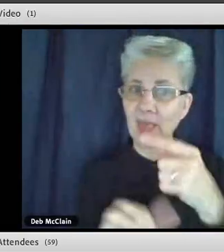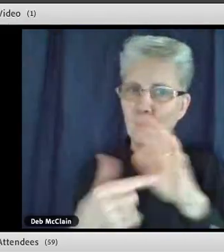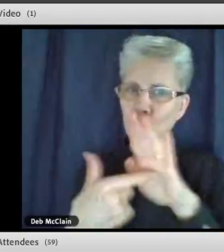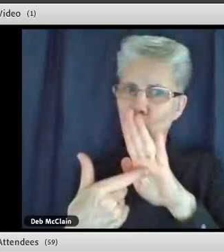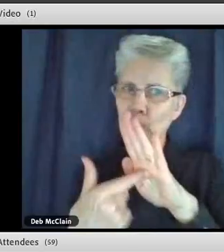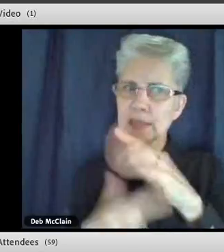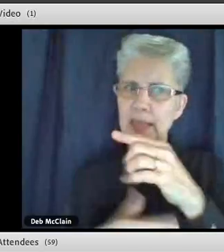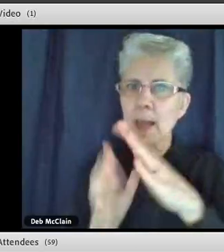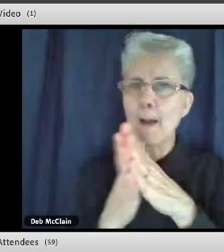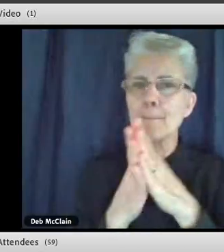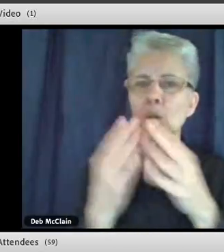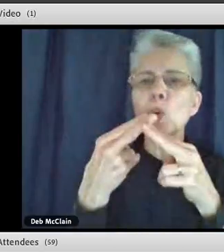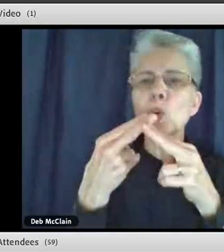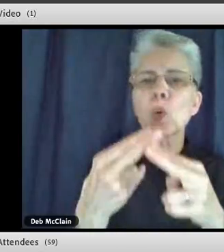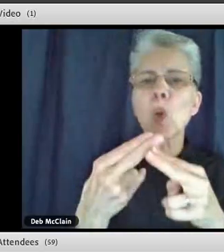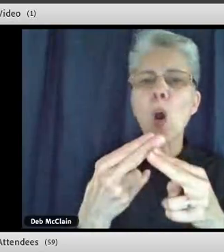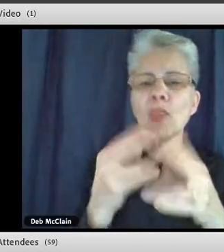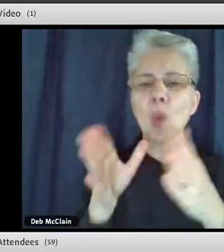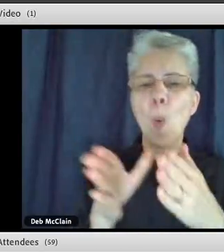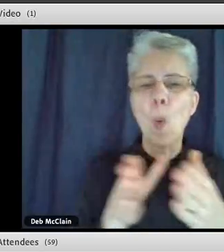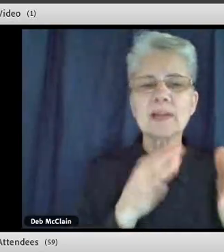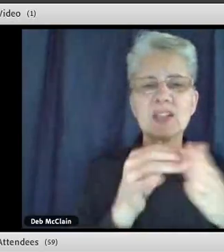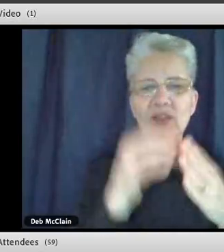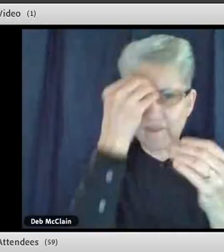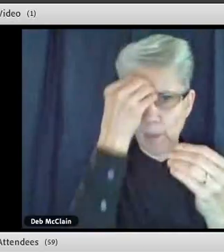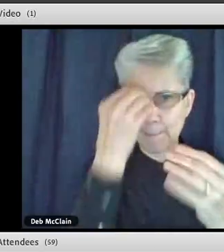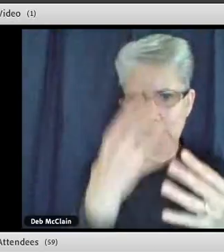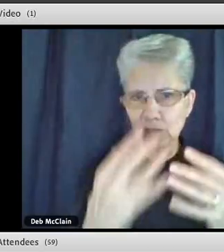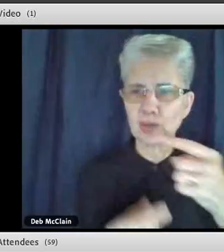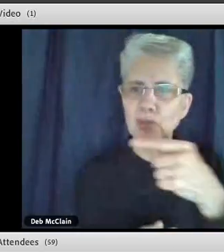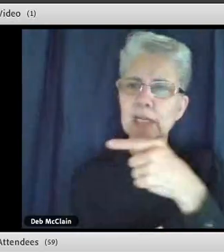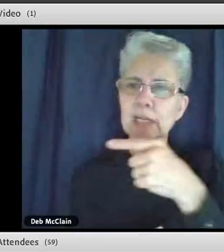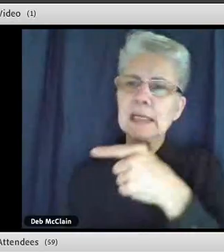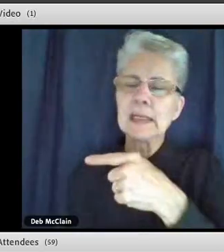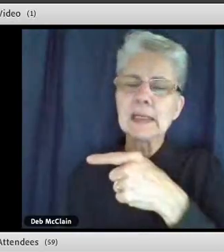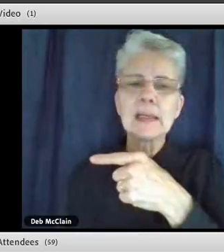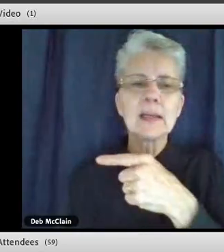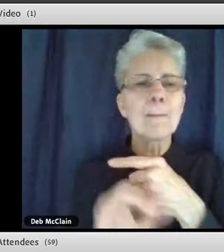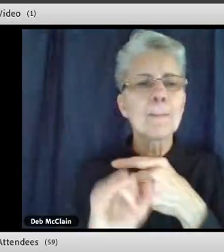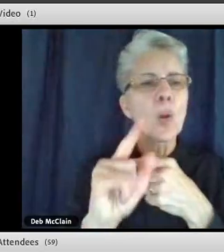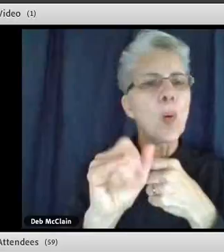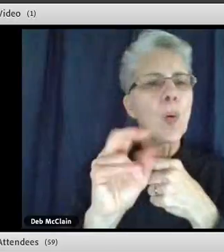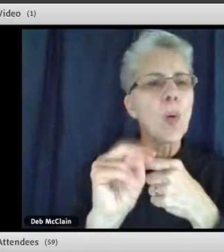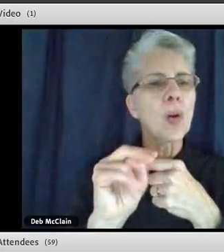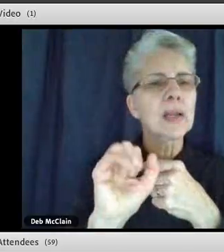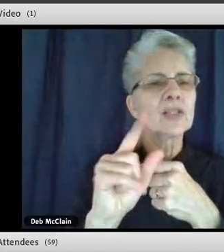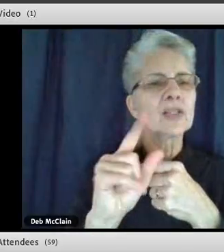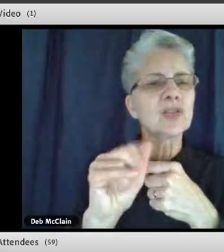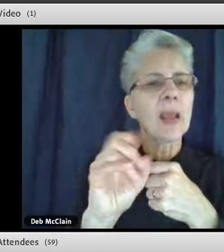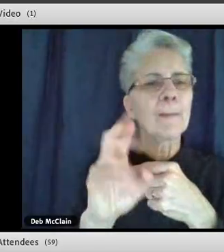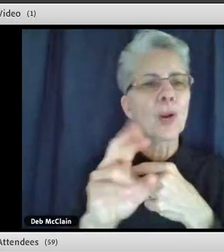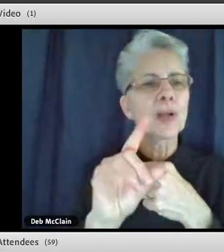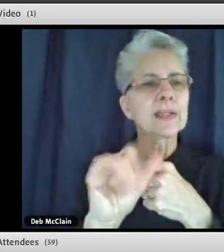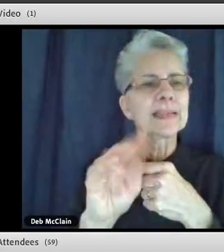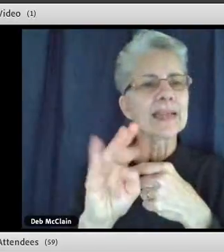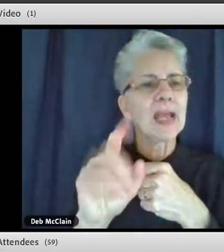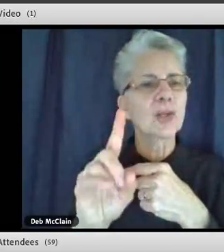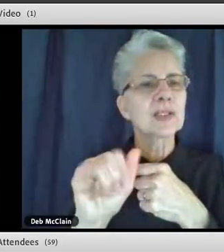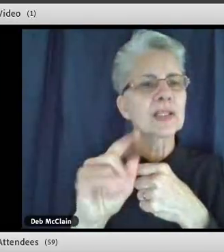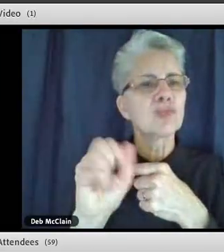book called The Organization of Information by Arlene Shaler and Daniel Jadre, and it's not the book